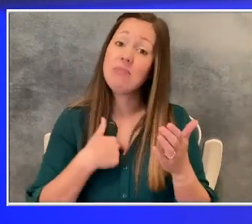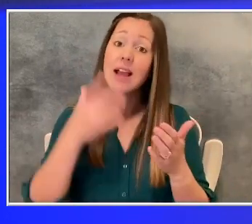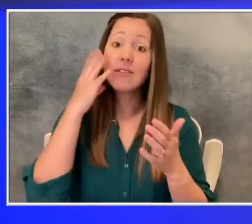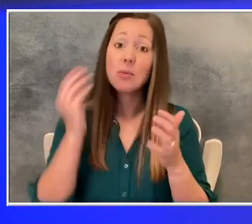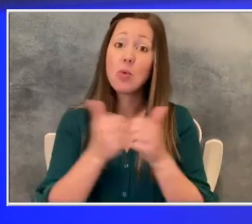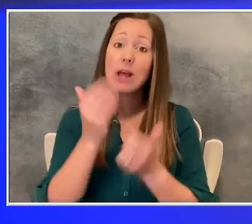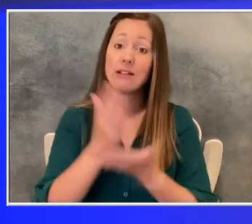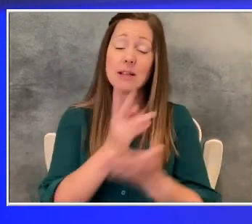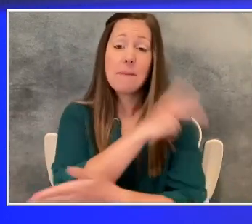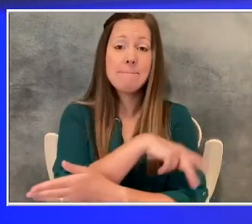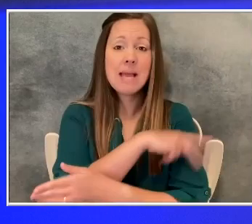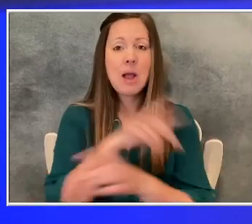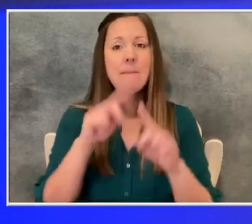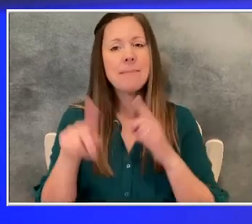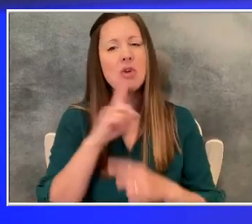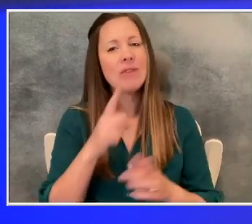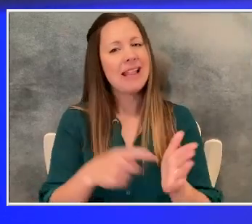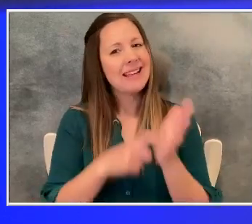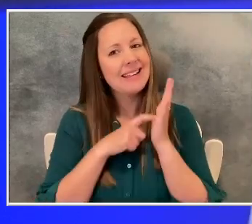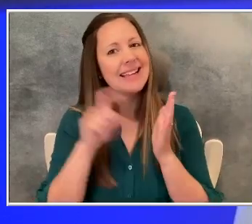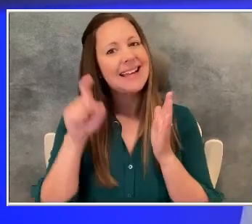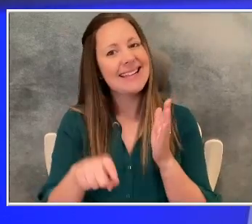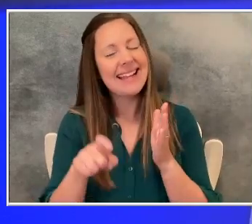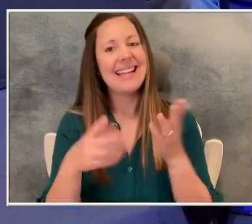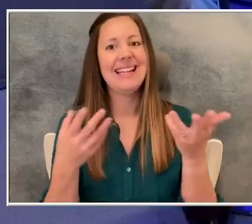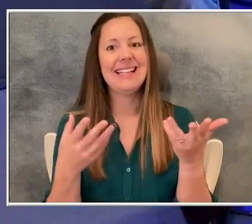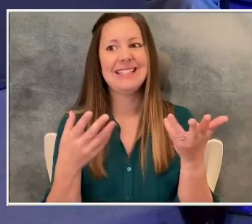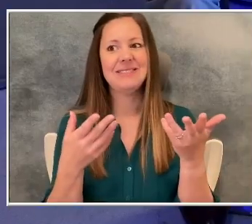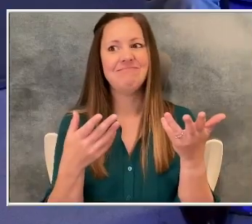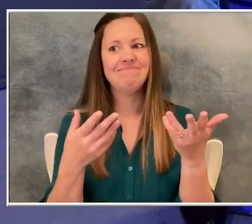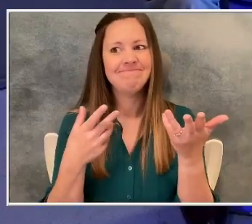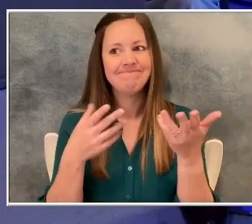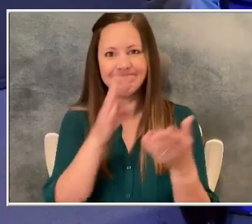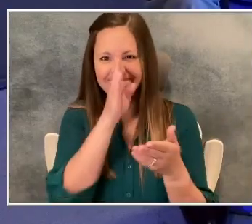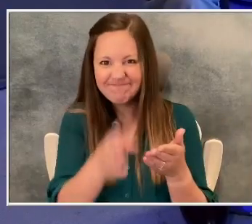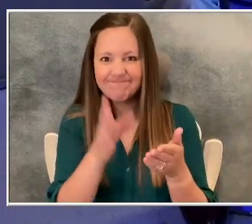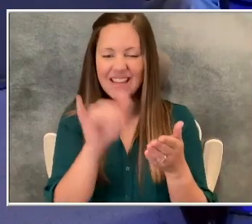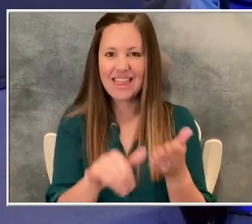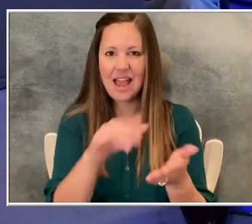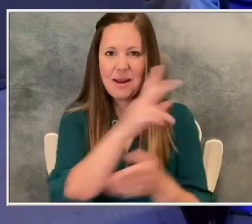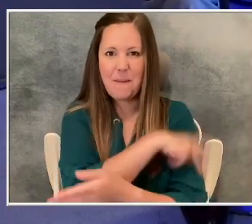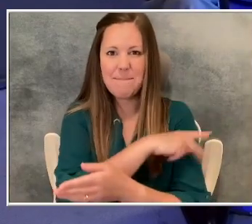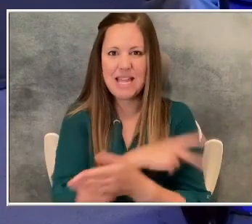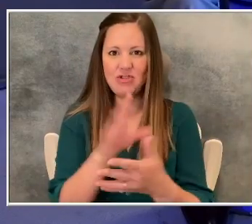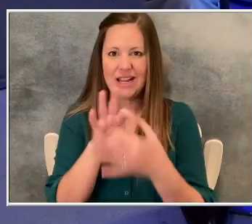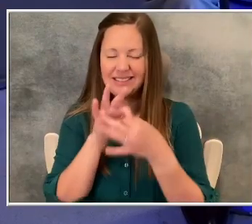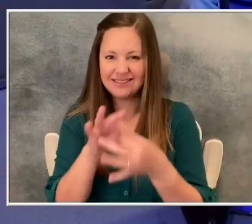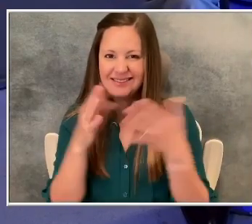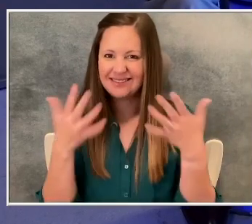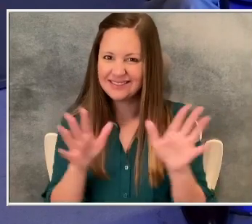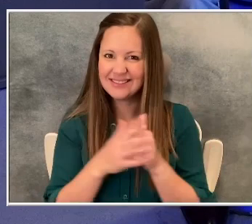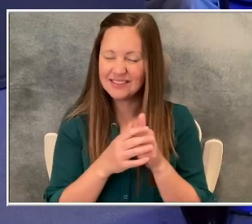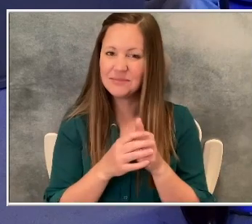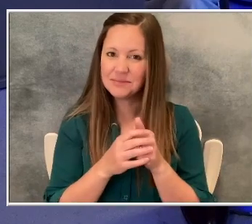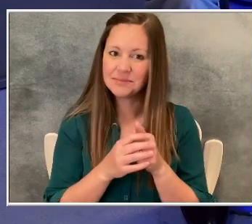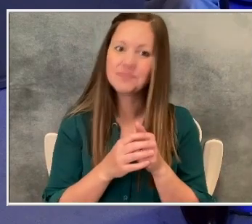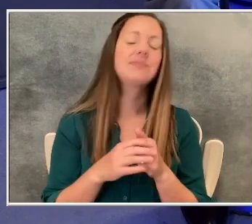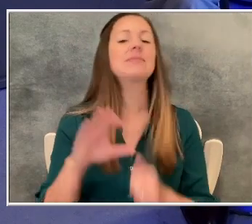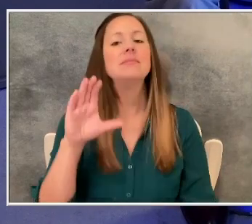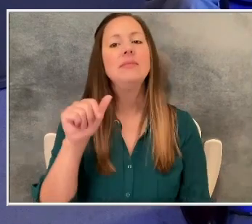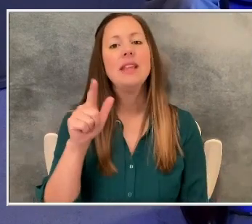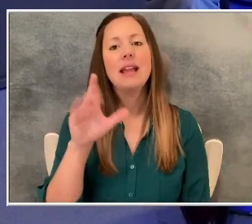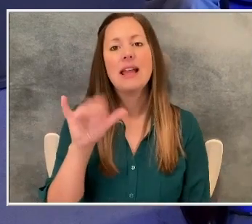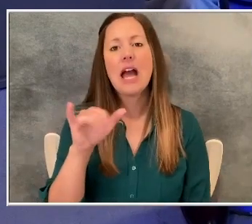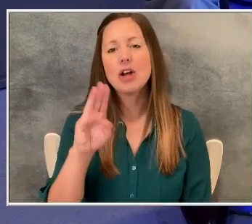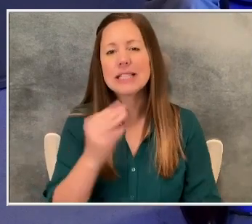have in a joint effort to decide how we're going to manage And that. a lot of the cardio scans look at a lot of things like calcium, et cetera, and that may not define an unstable